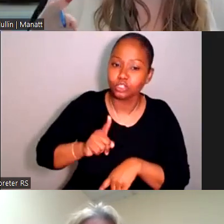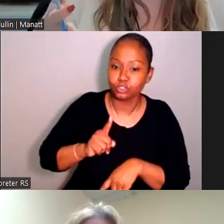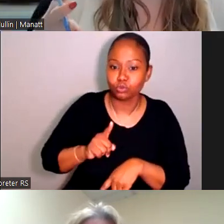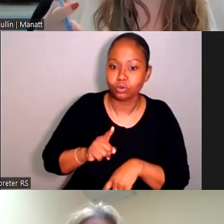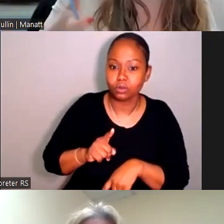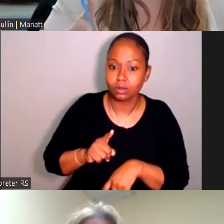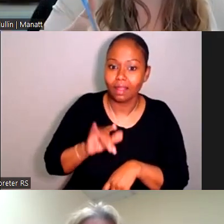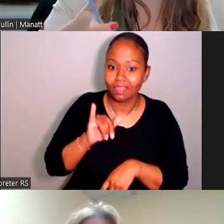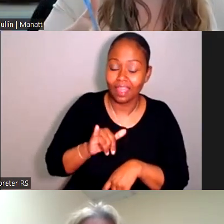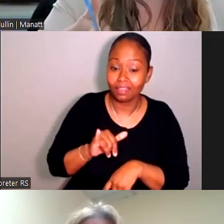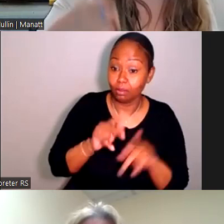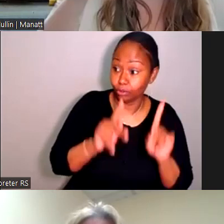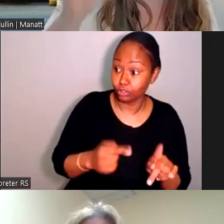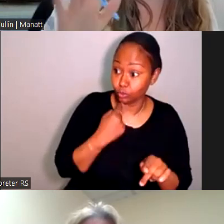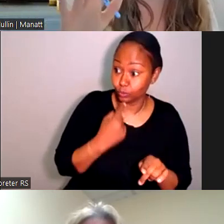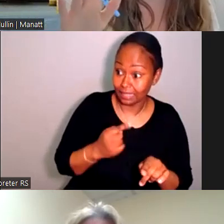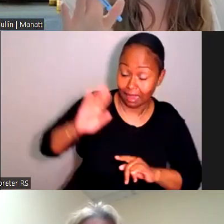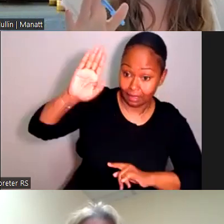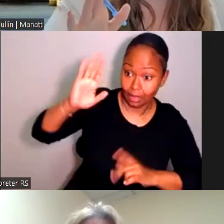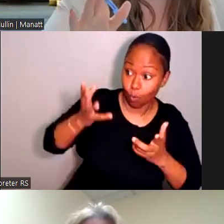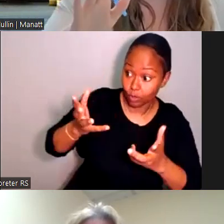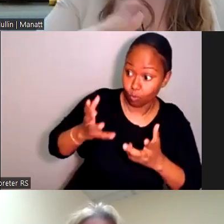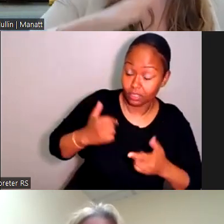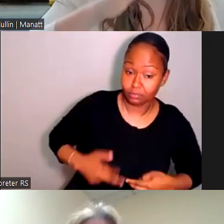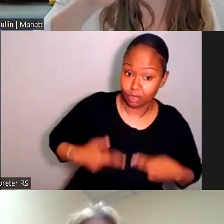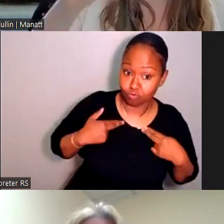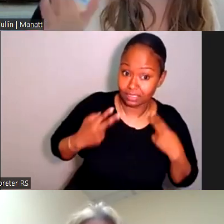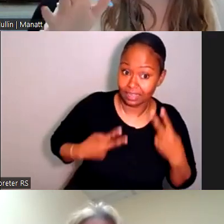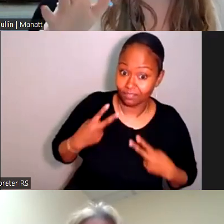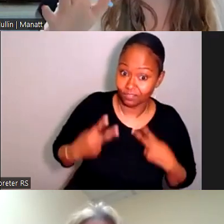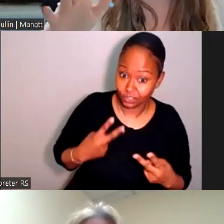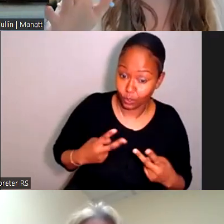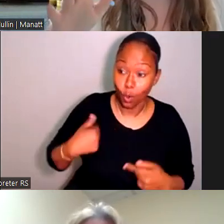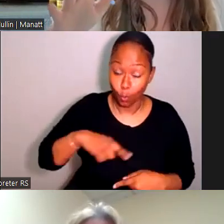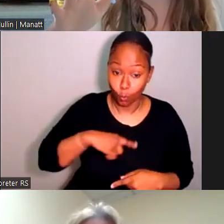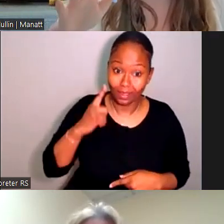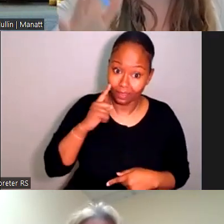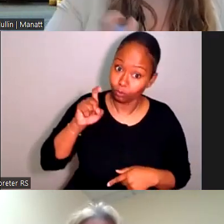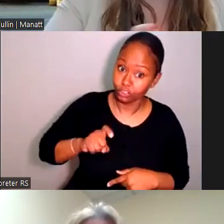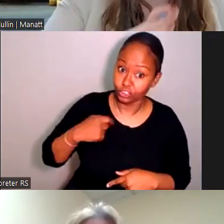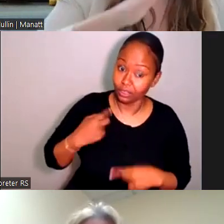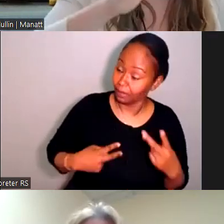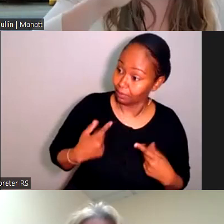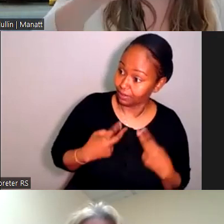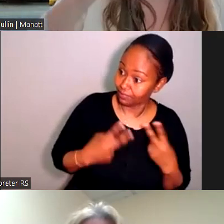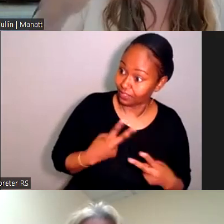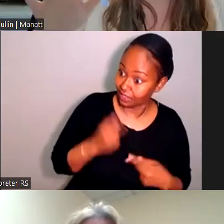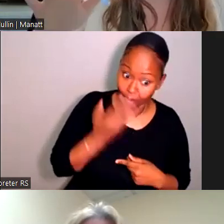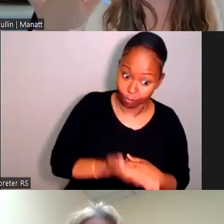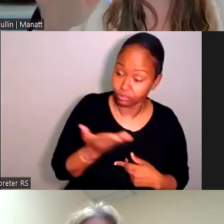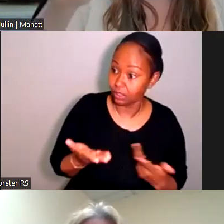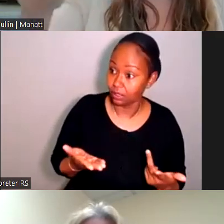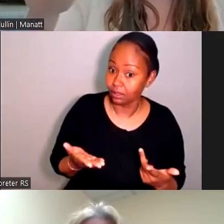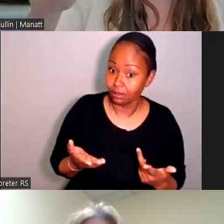their hand and saying, we want to be a resident designated visitor, we think we should be a resident designated visitor for this person, and